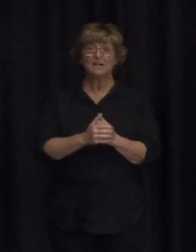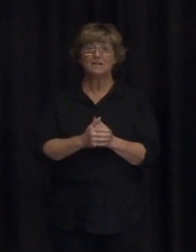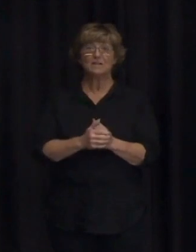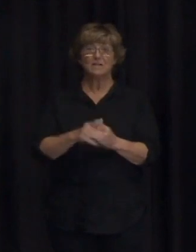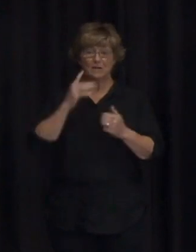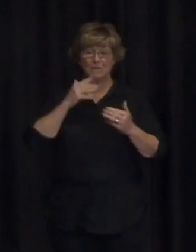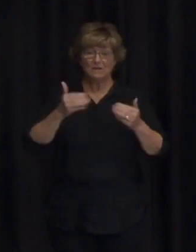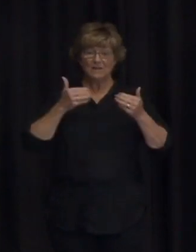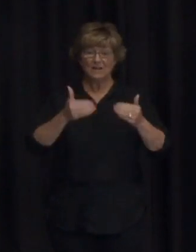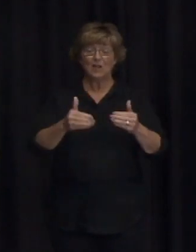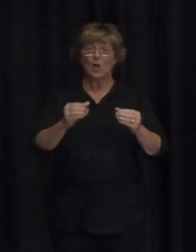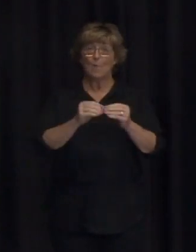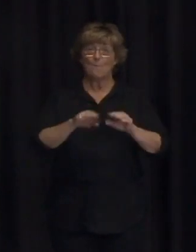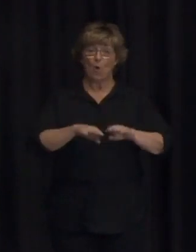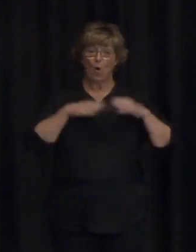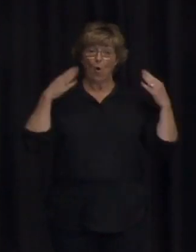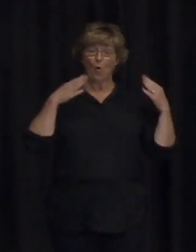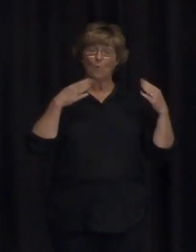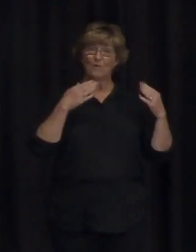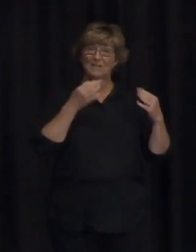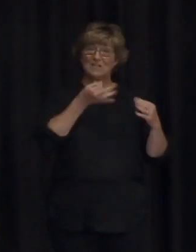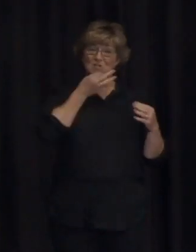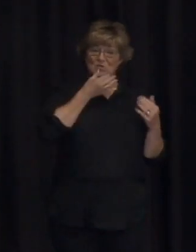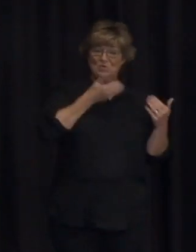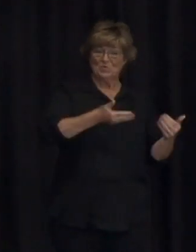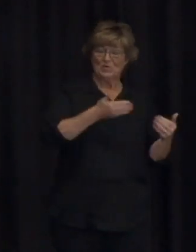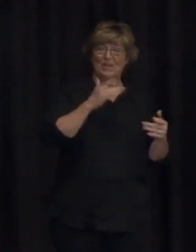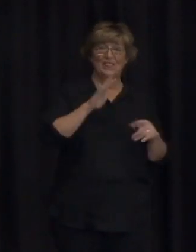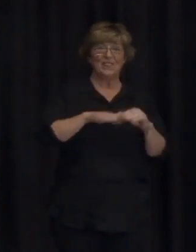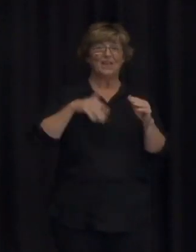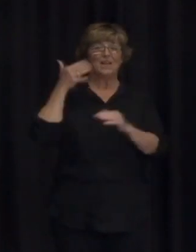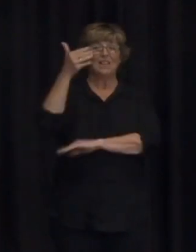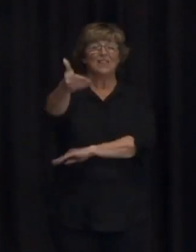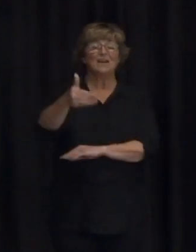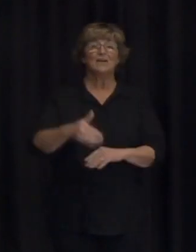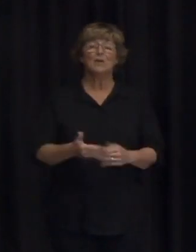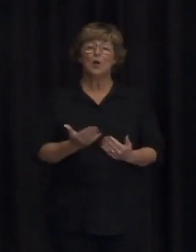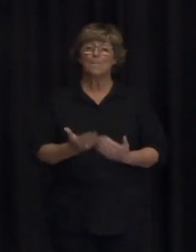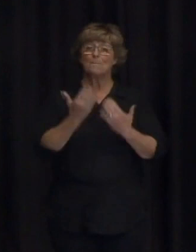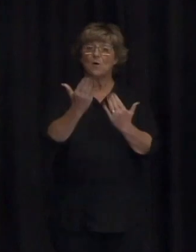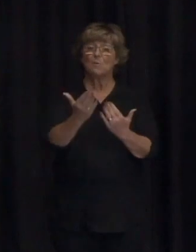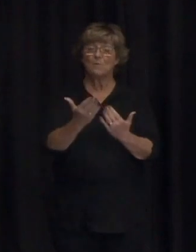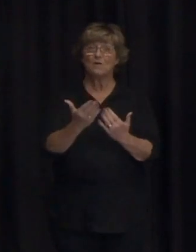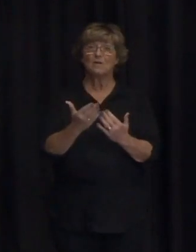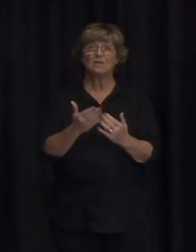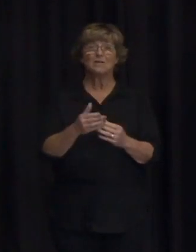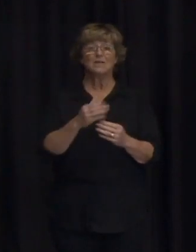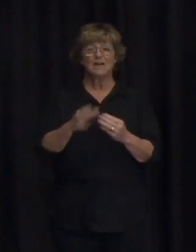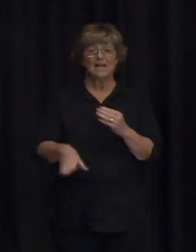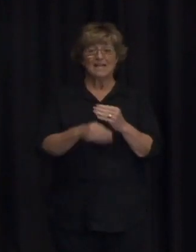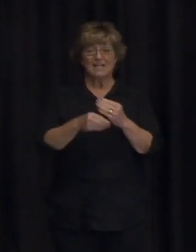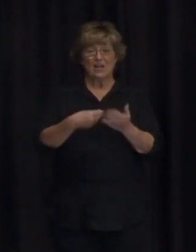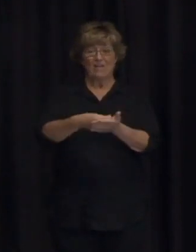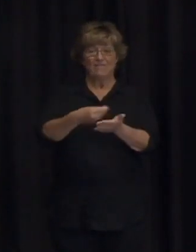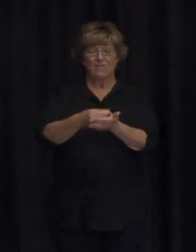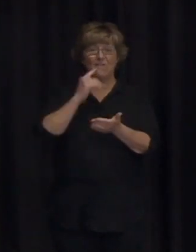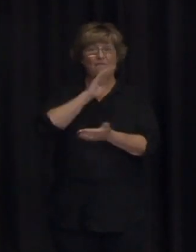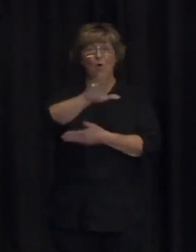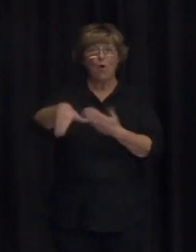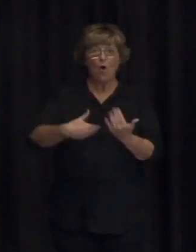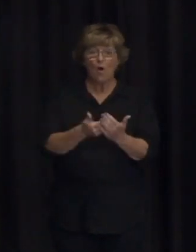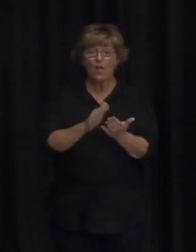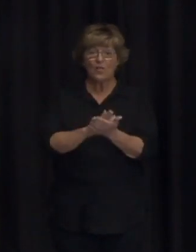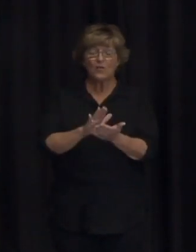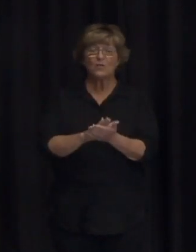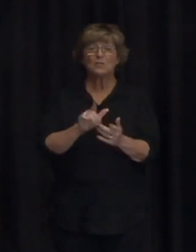reopen sooner rather than later. The proposal will also include much needed additional funding for all our schools to